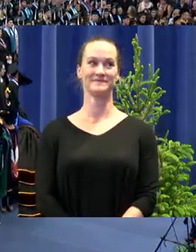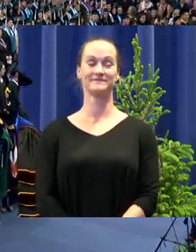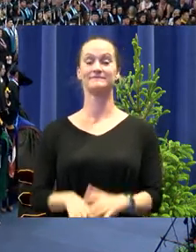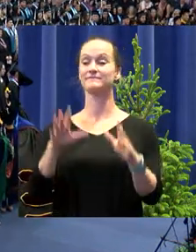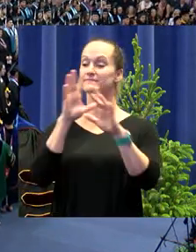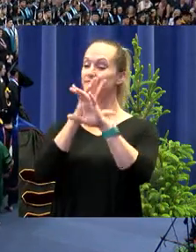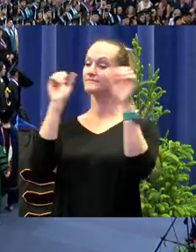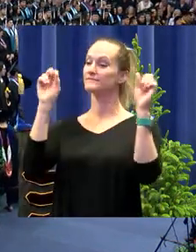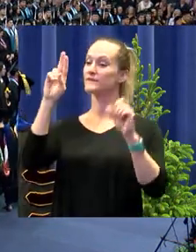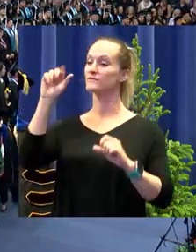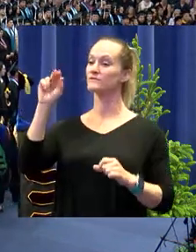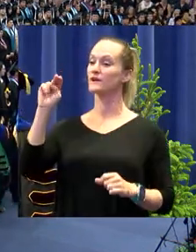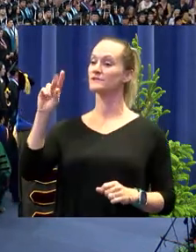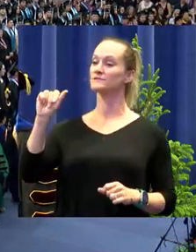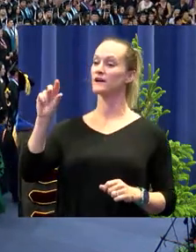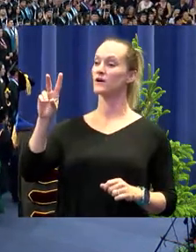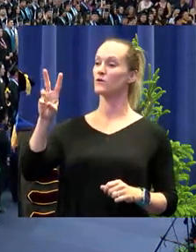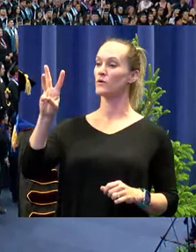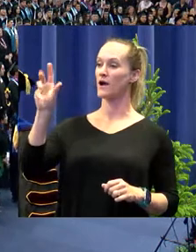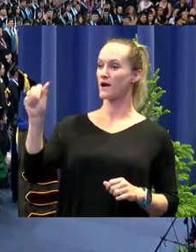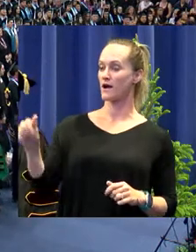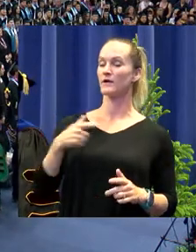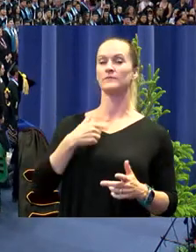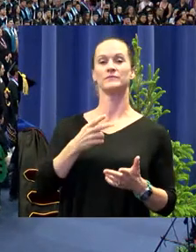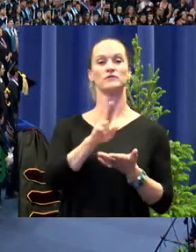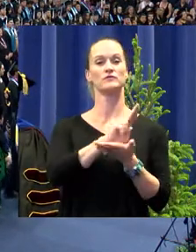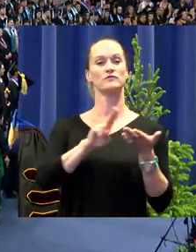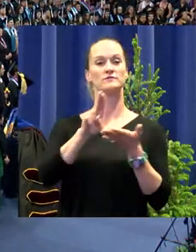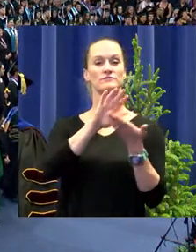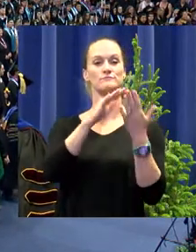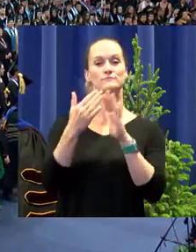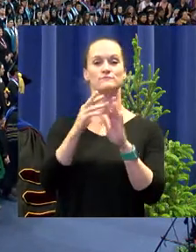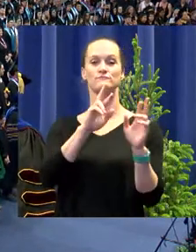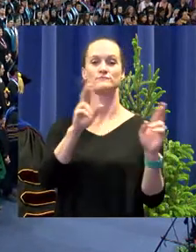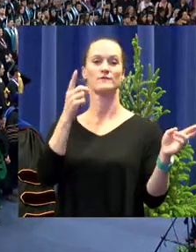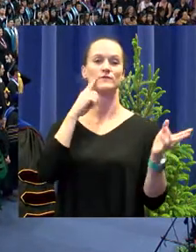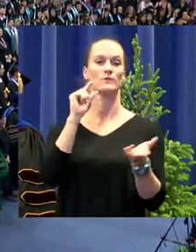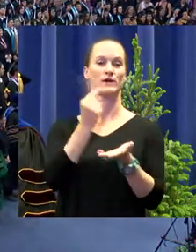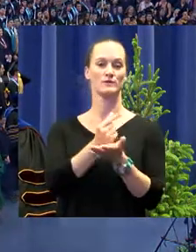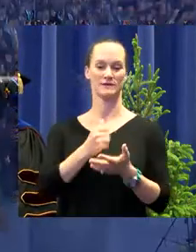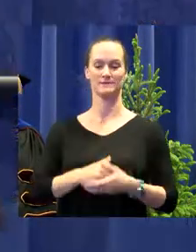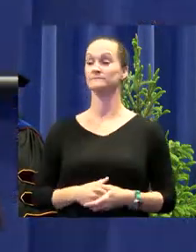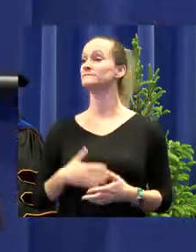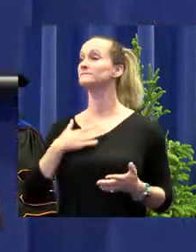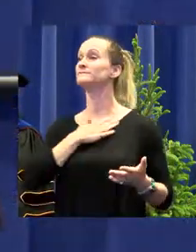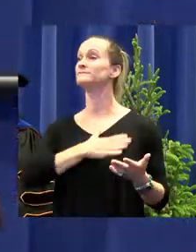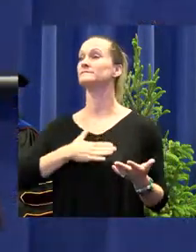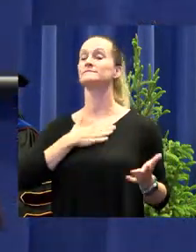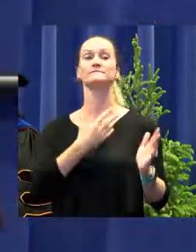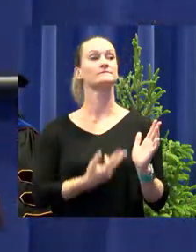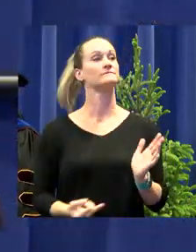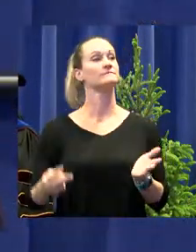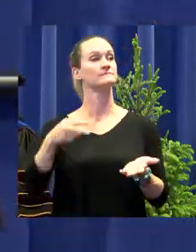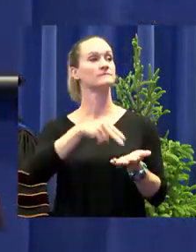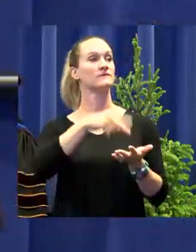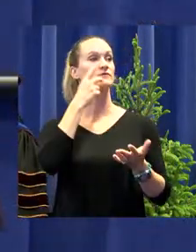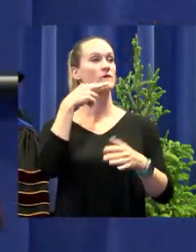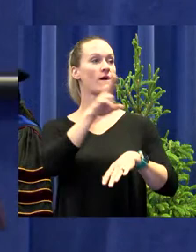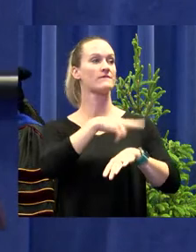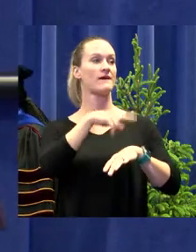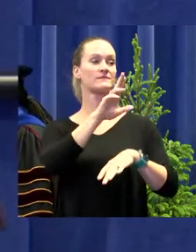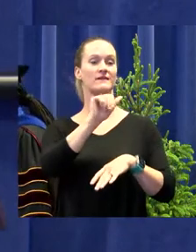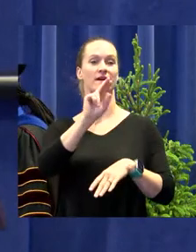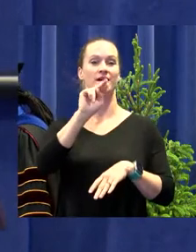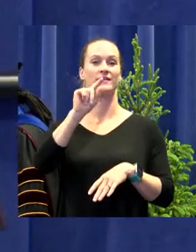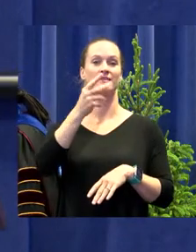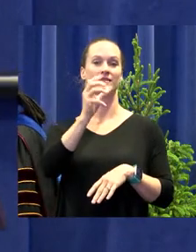President Randhawa, the university community is assembled for commencement. Please stand as you are able for our national anthem.